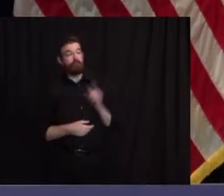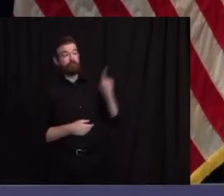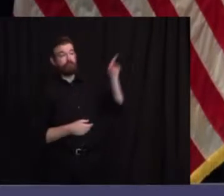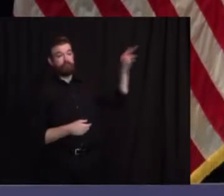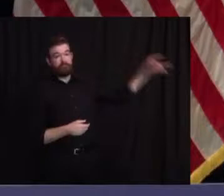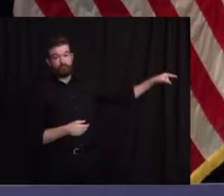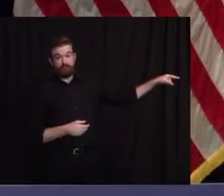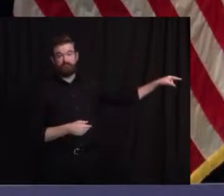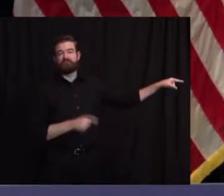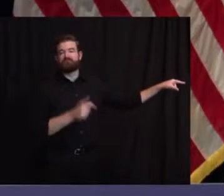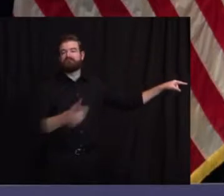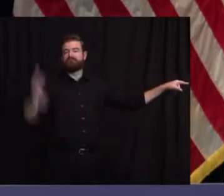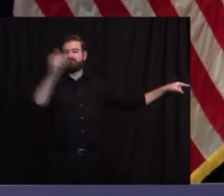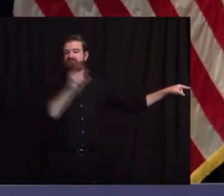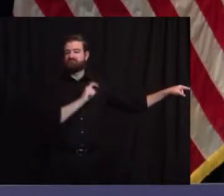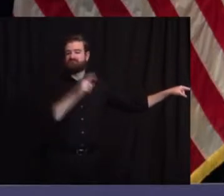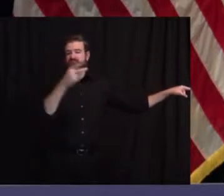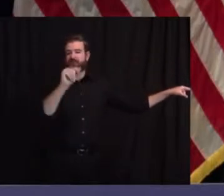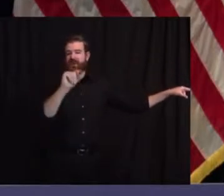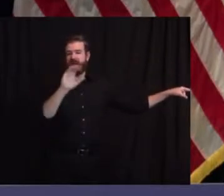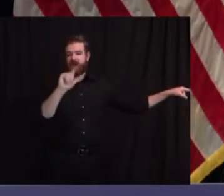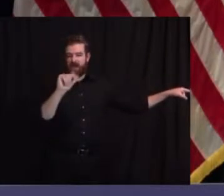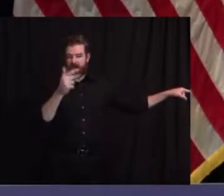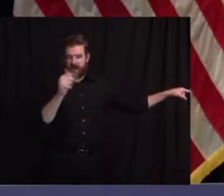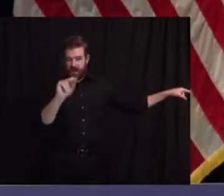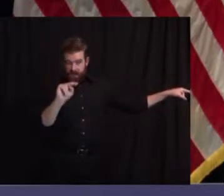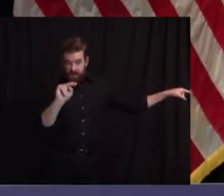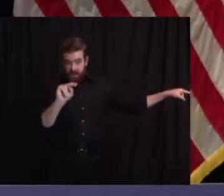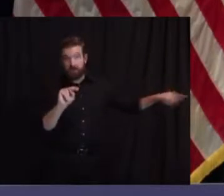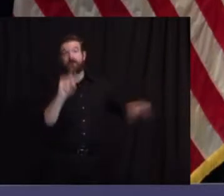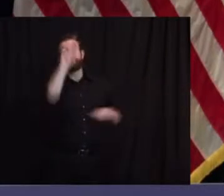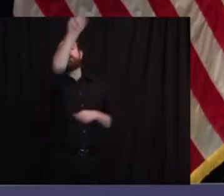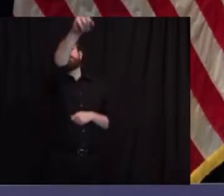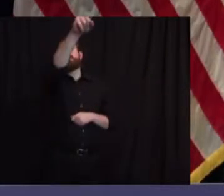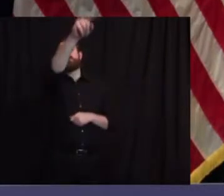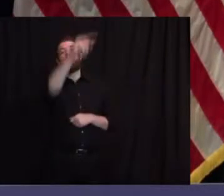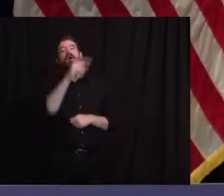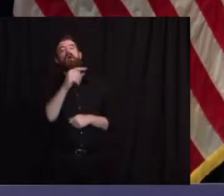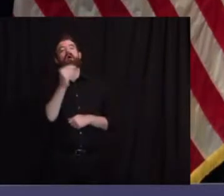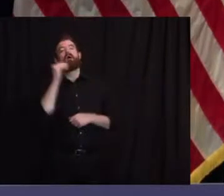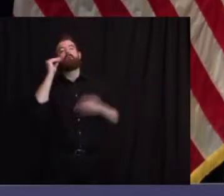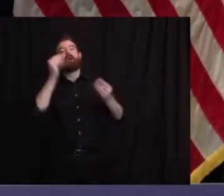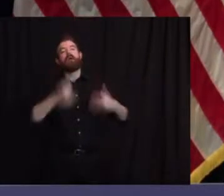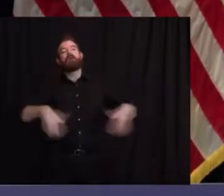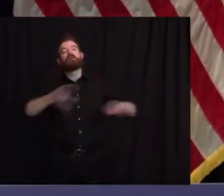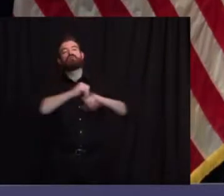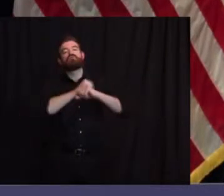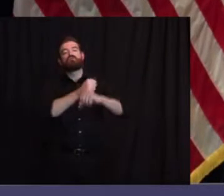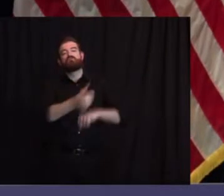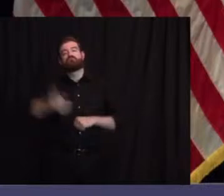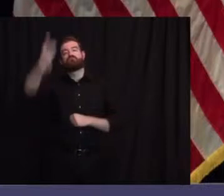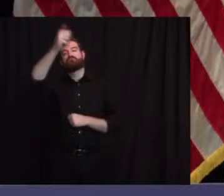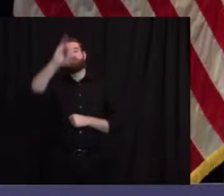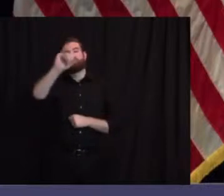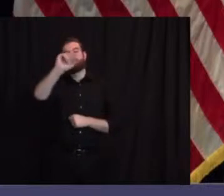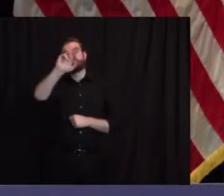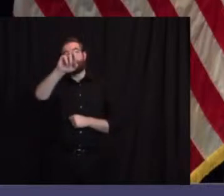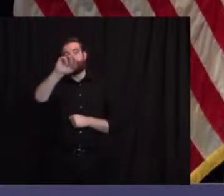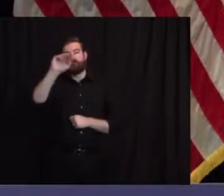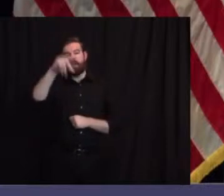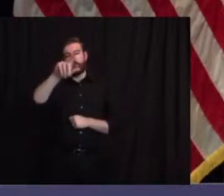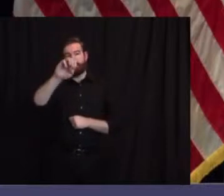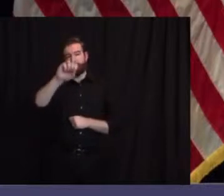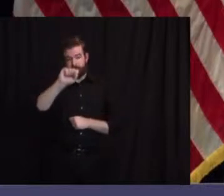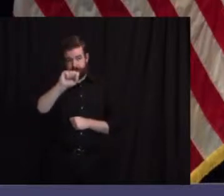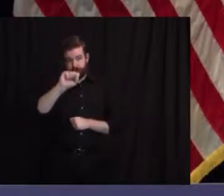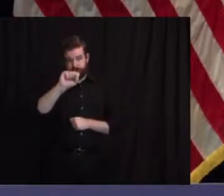particular treats today. I'm honored that we are joined again by someone who needs no introduction, my partner in government, the woman